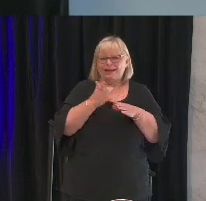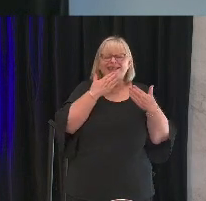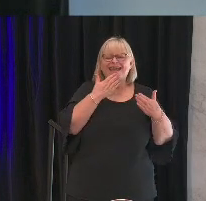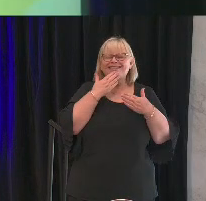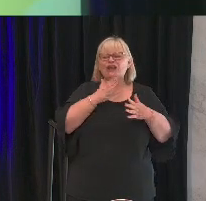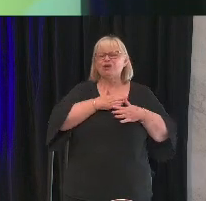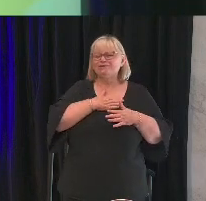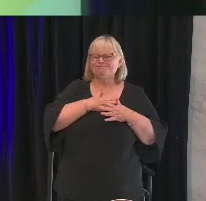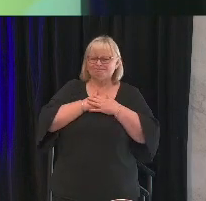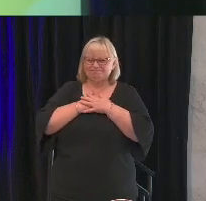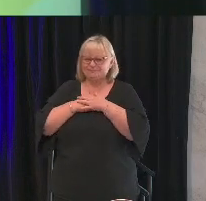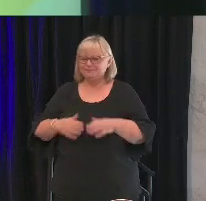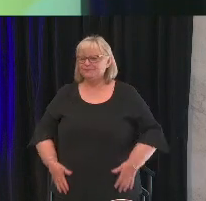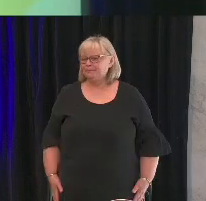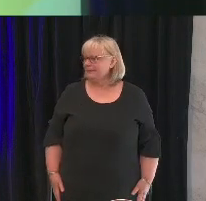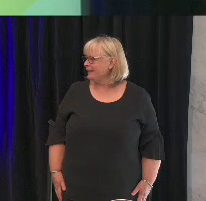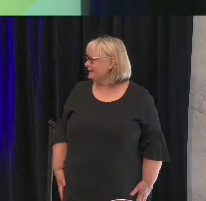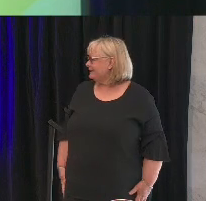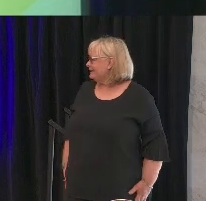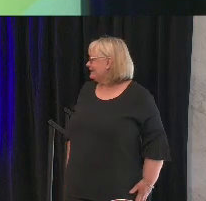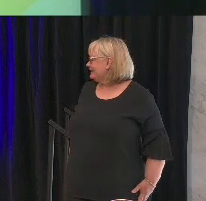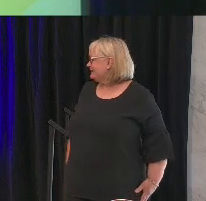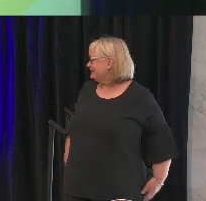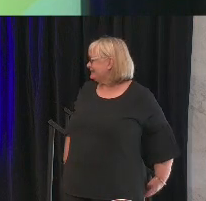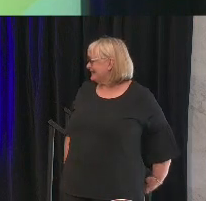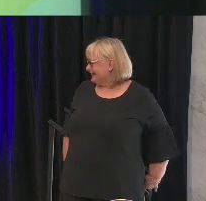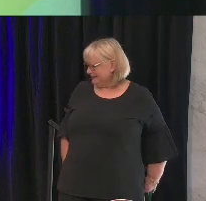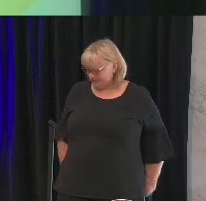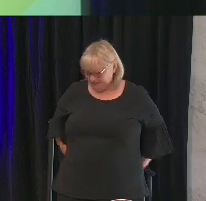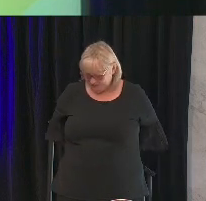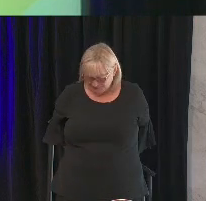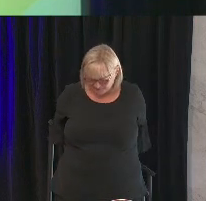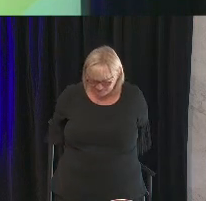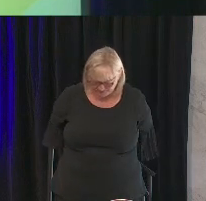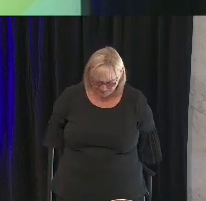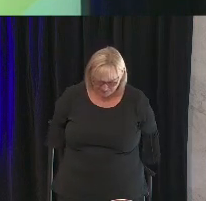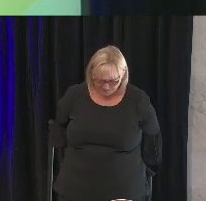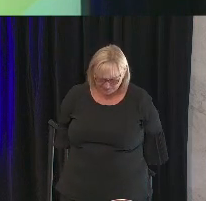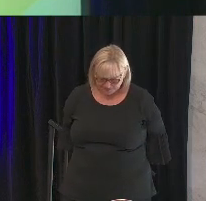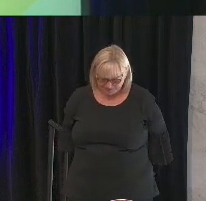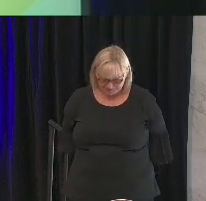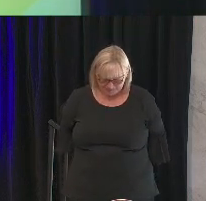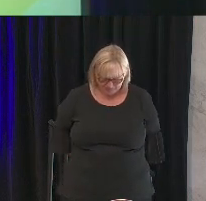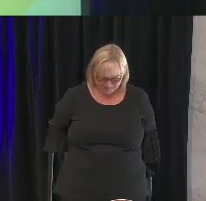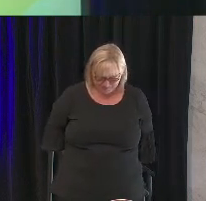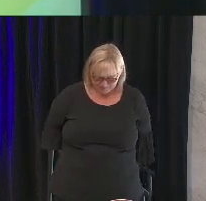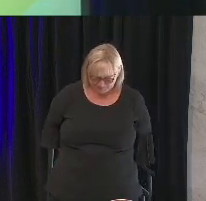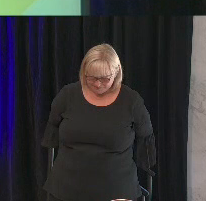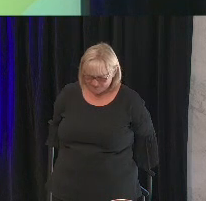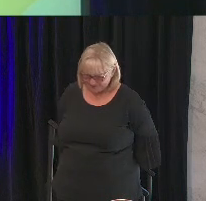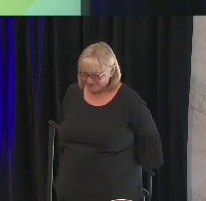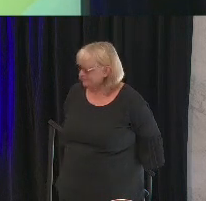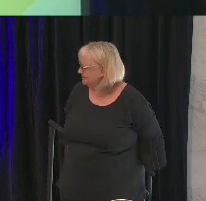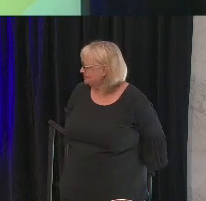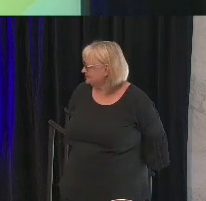with all my heart. Elena, come this way. We've got your... Now we're going to go this way. So let's have